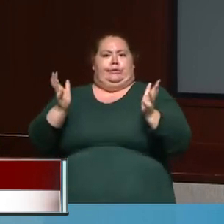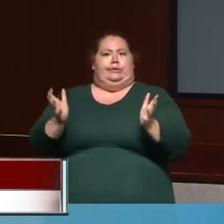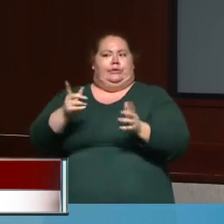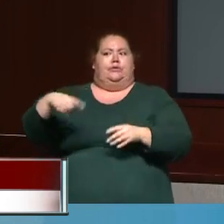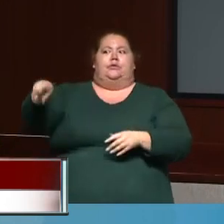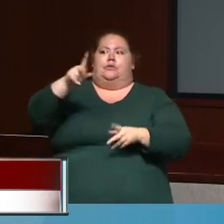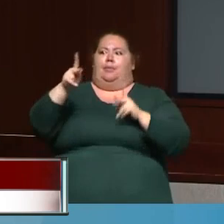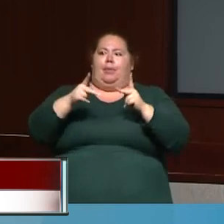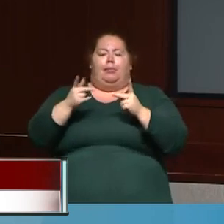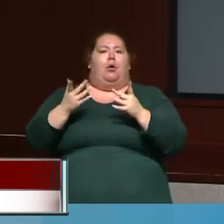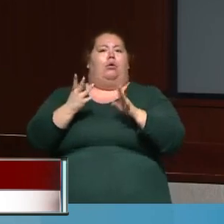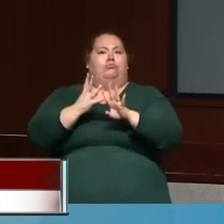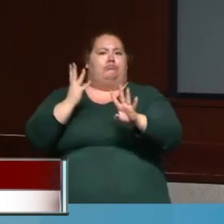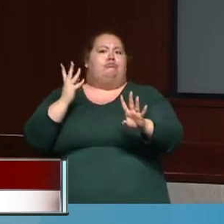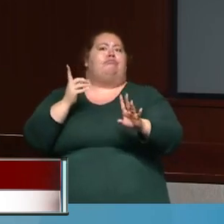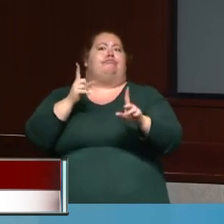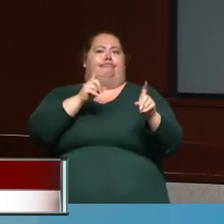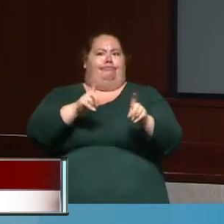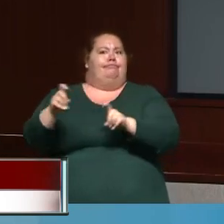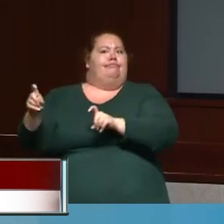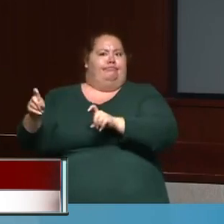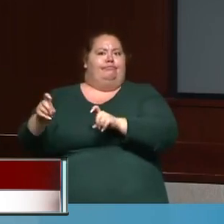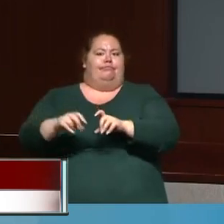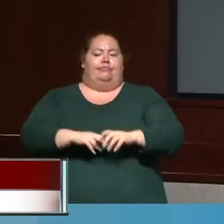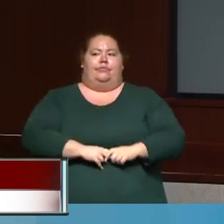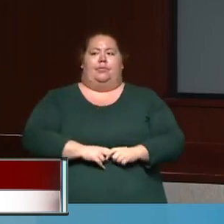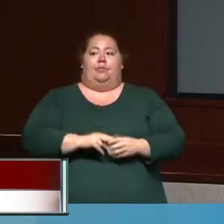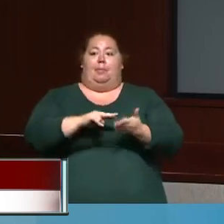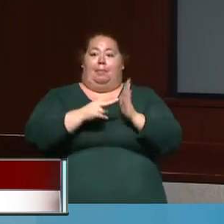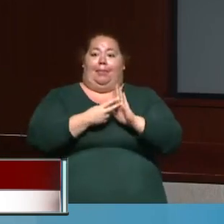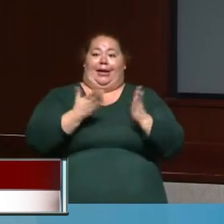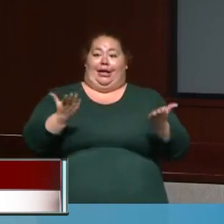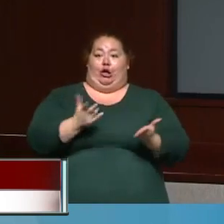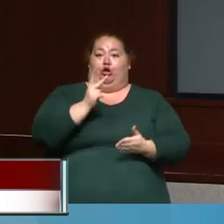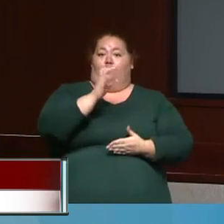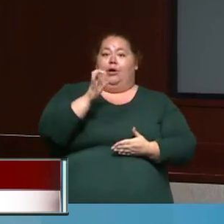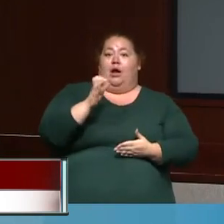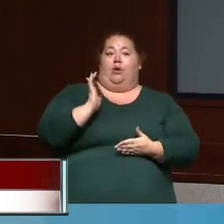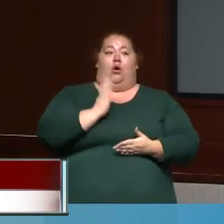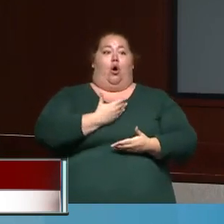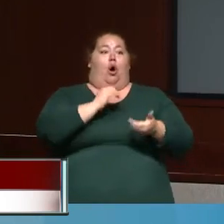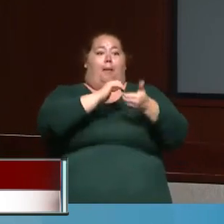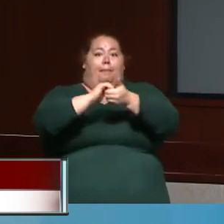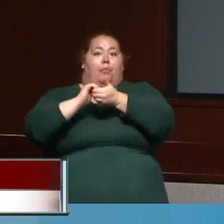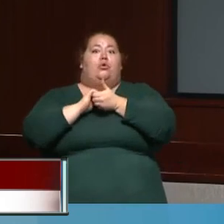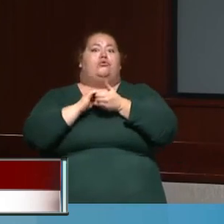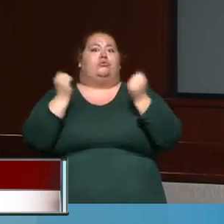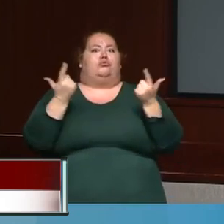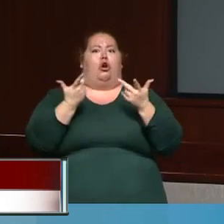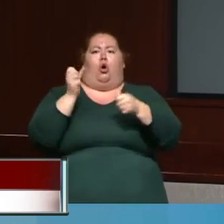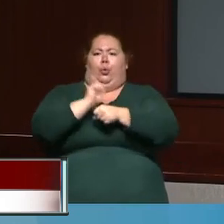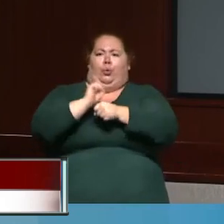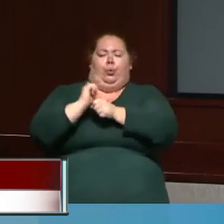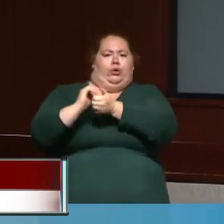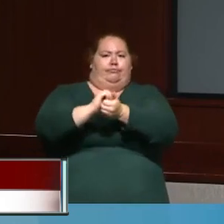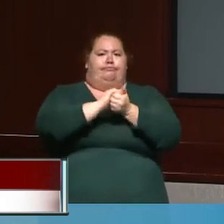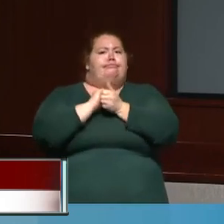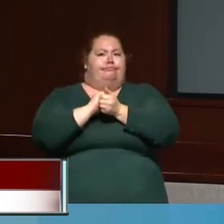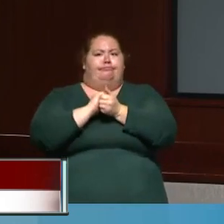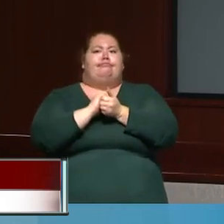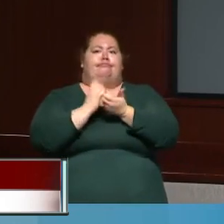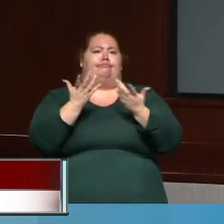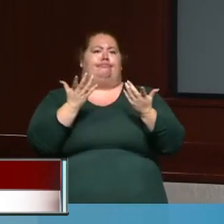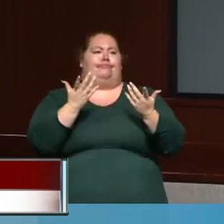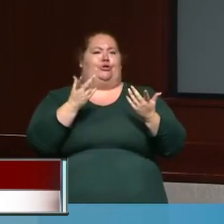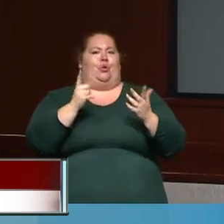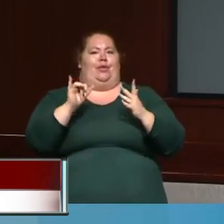area by the county and all of the partnerships that we have in the community, And it is a testament to all of